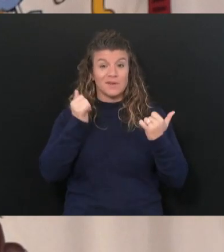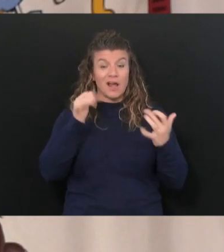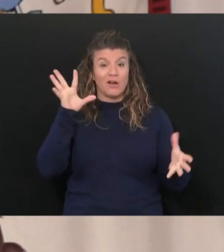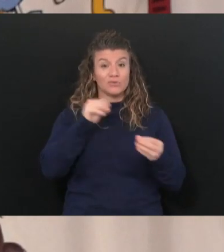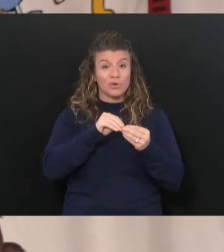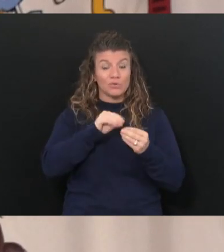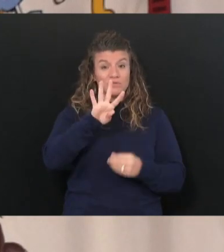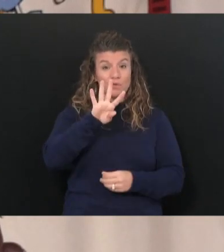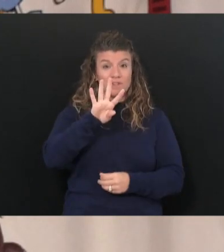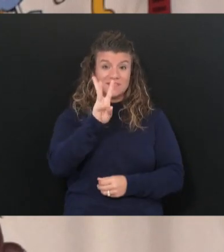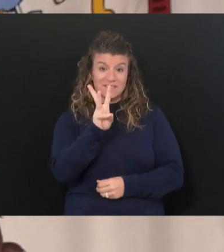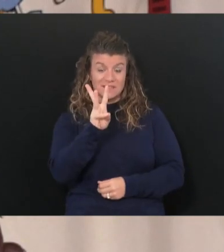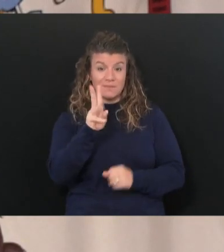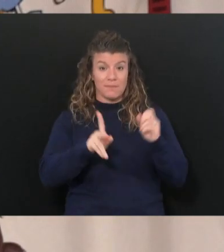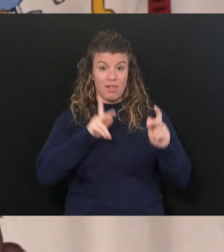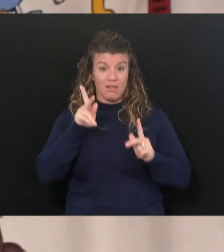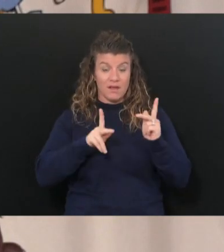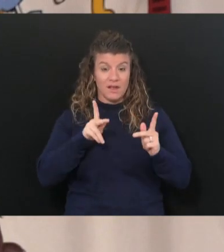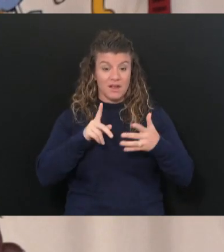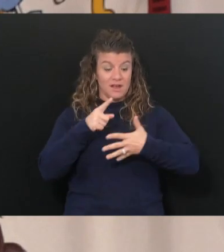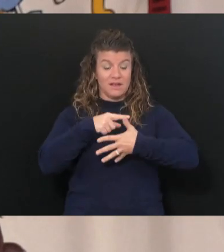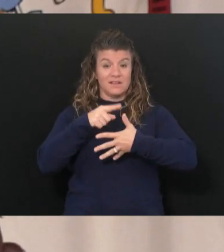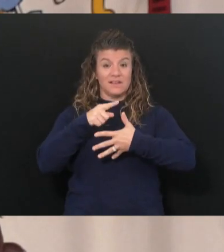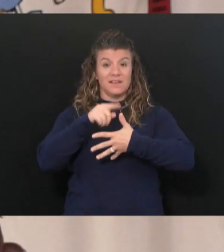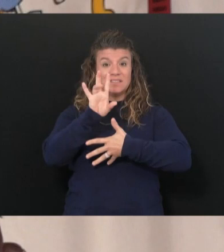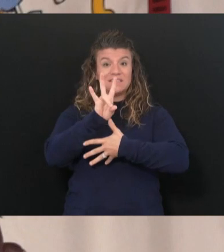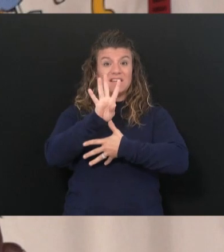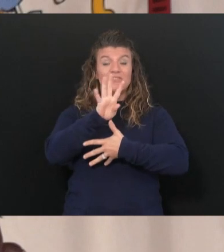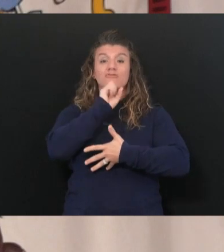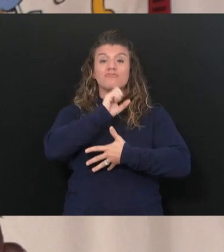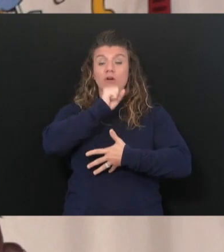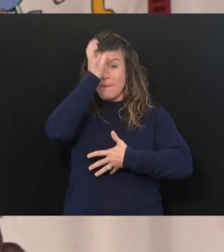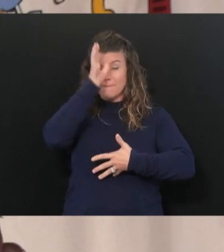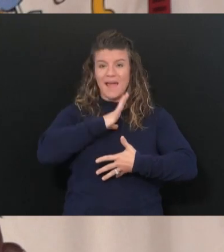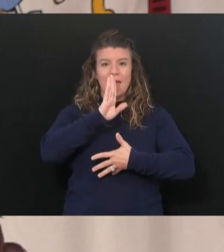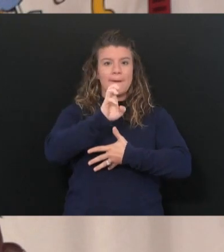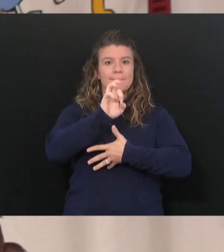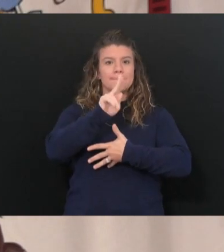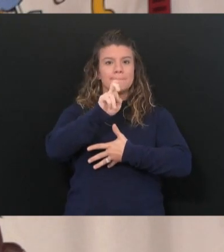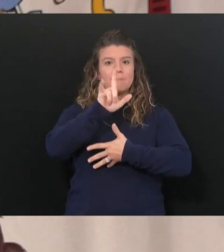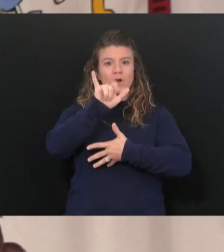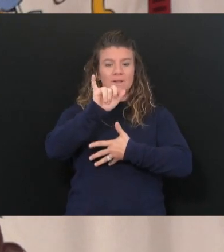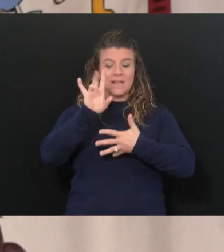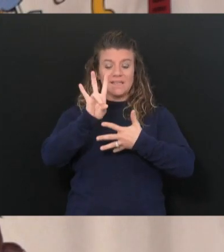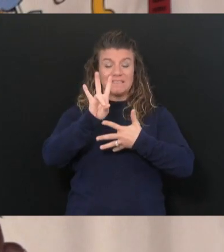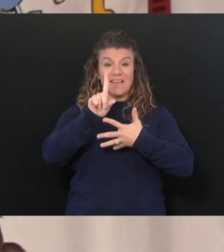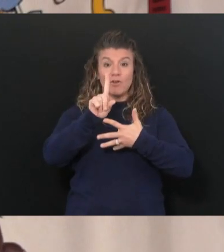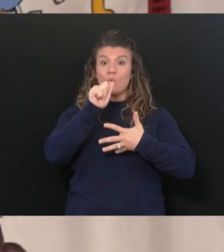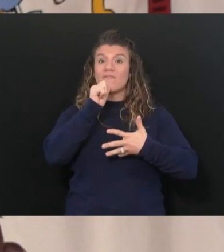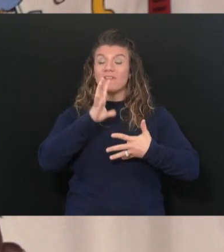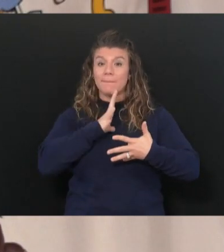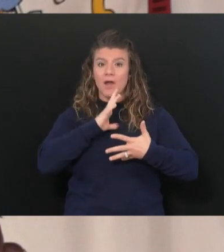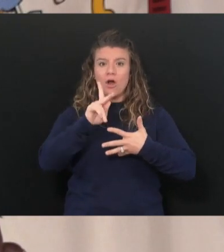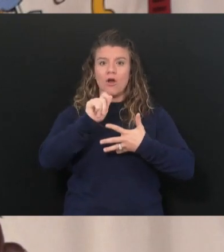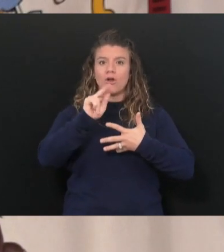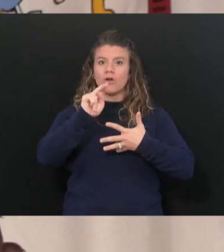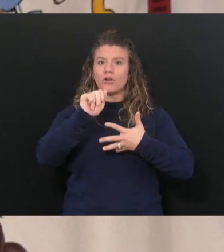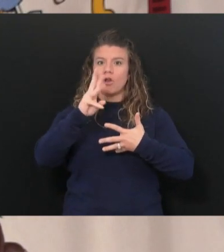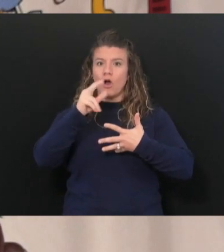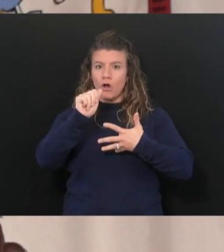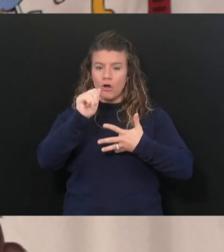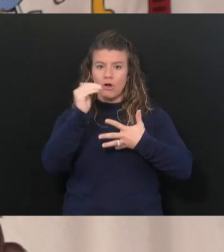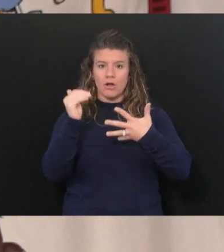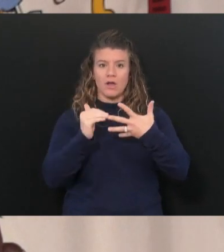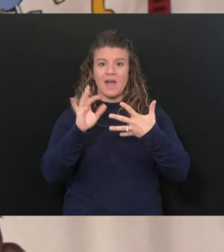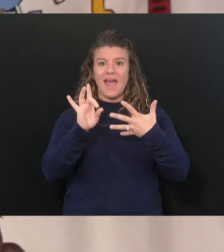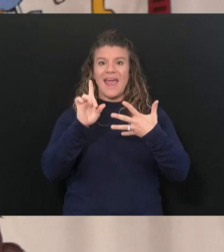at 46. We lost a 74-year-old male in Berkeley County, a 71-year-old female in Kanawha County,